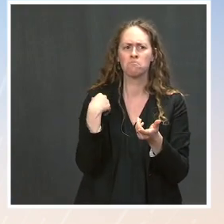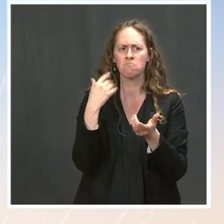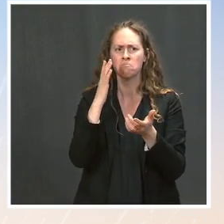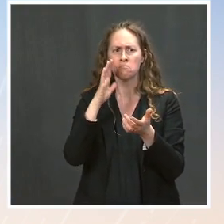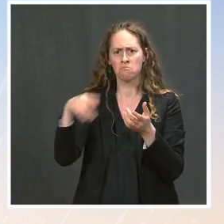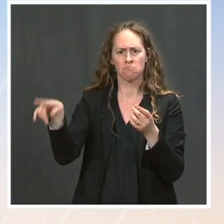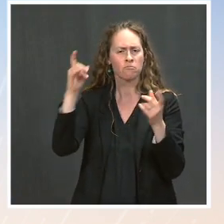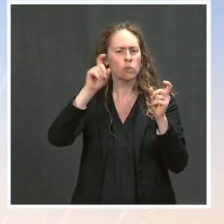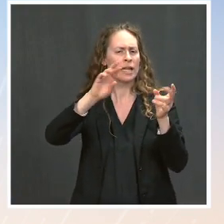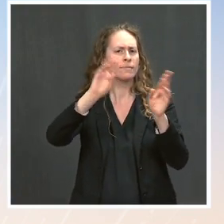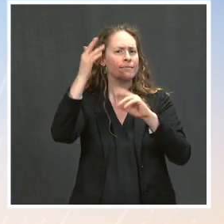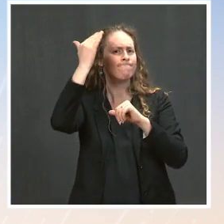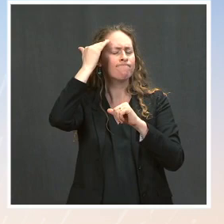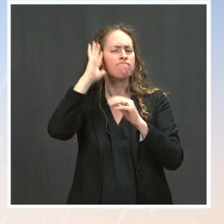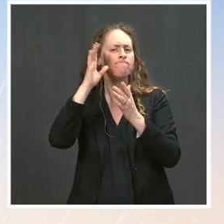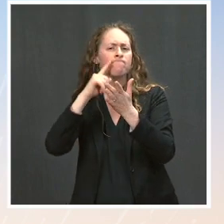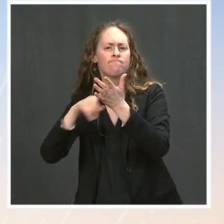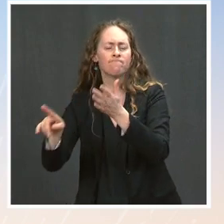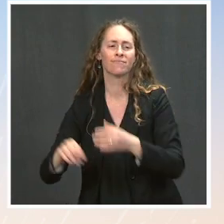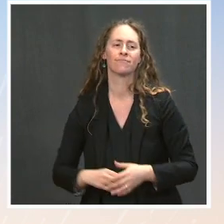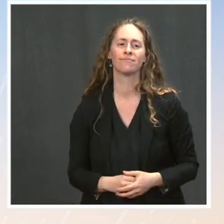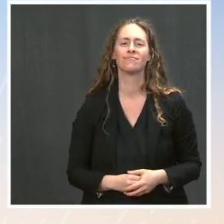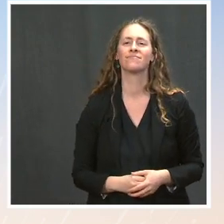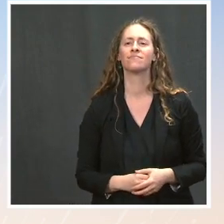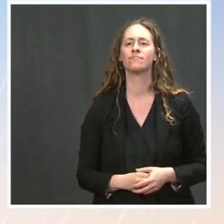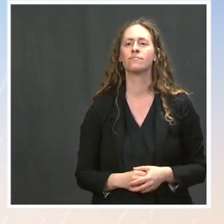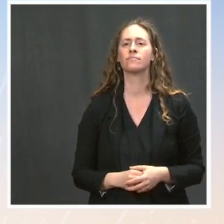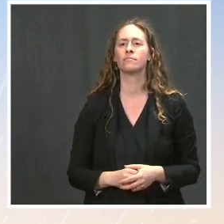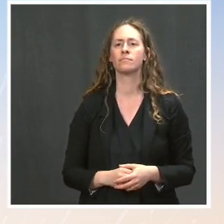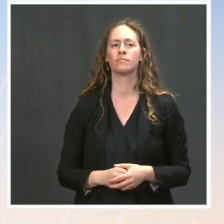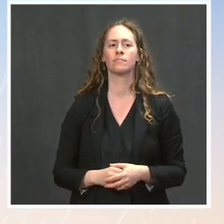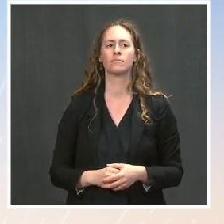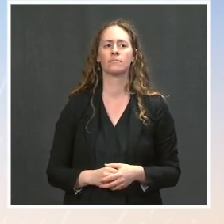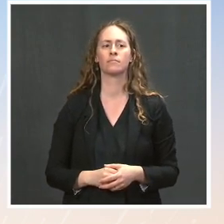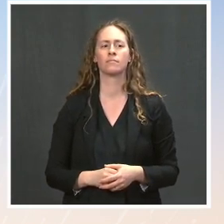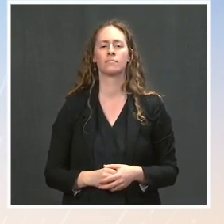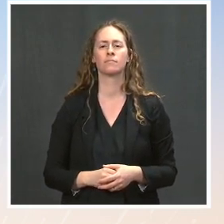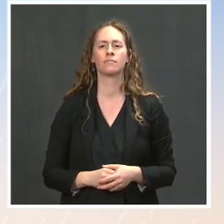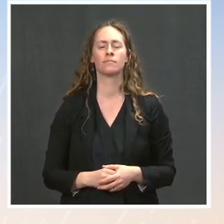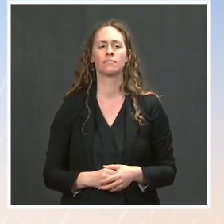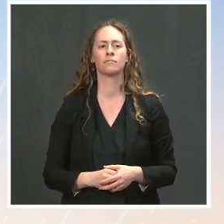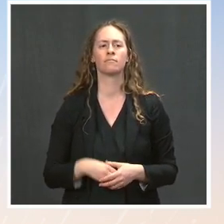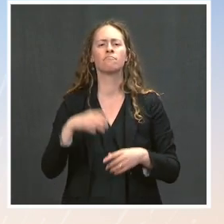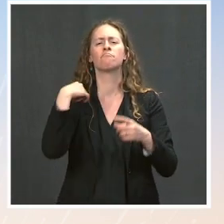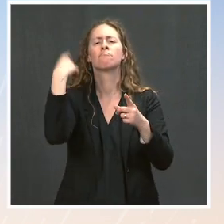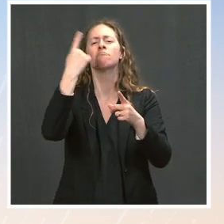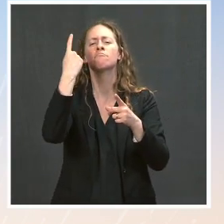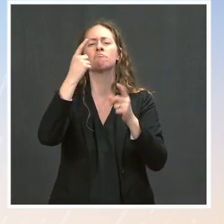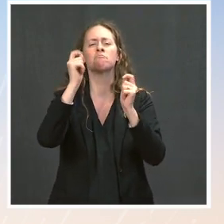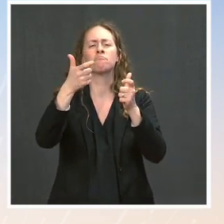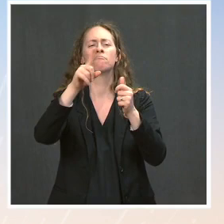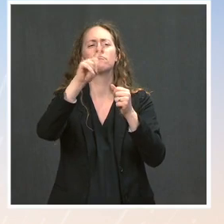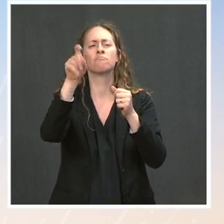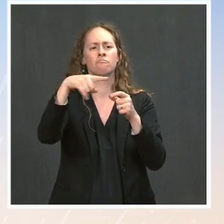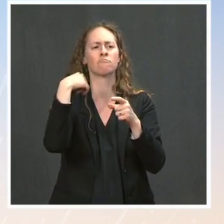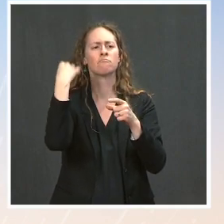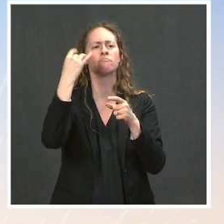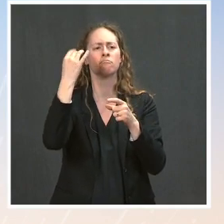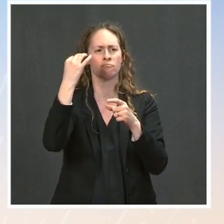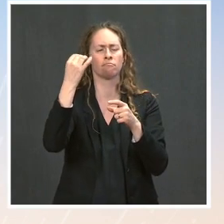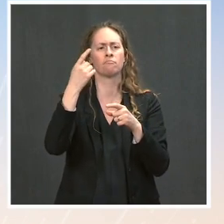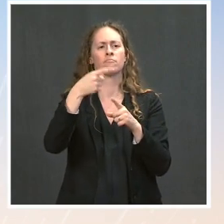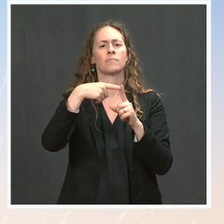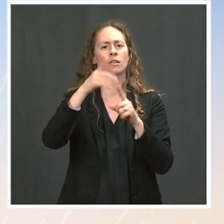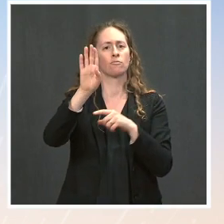expect. Go ahead. Thanks. Quickly, because I didn't get to ask Brian Deese this, is the $1 million threshold for